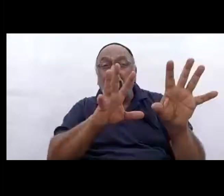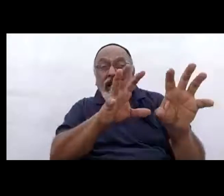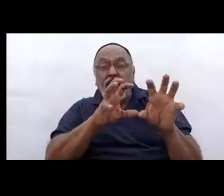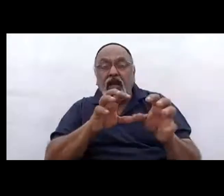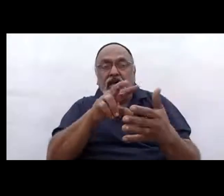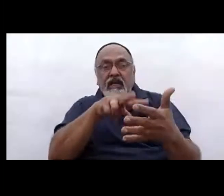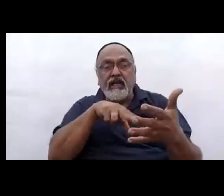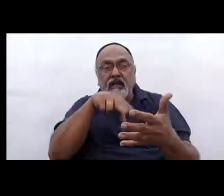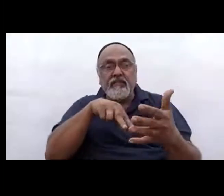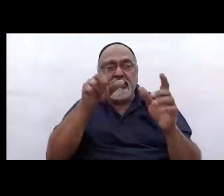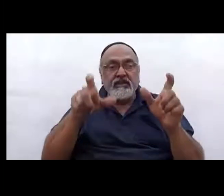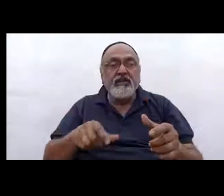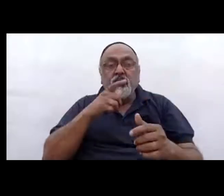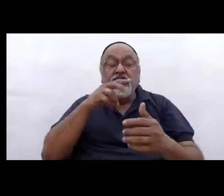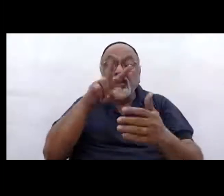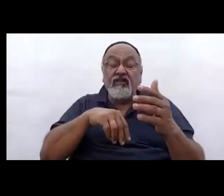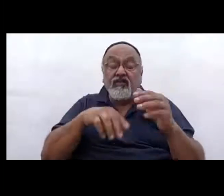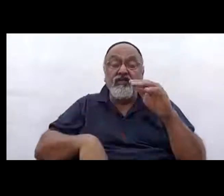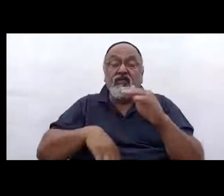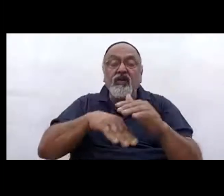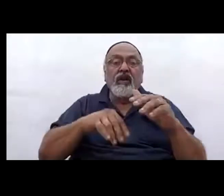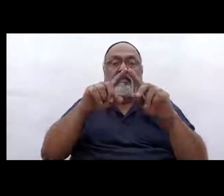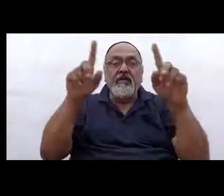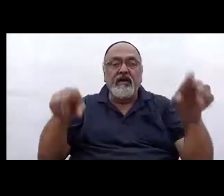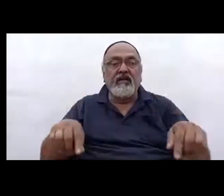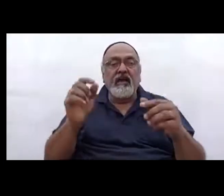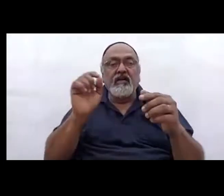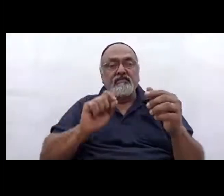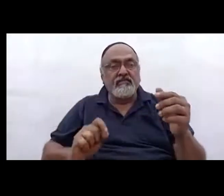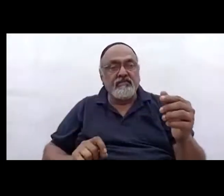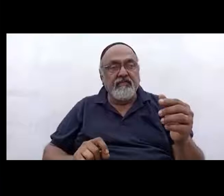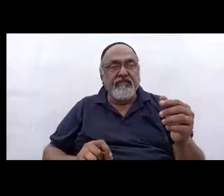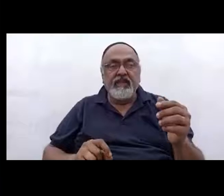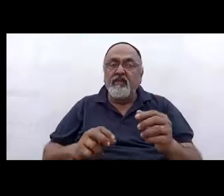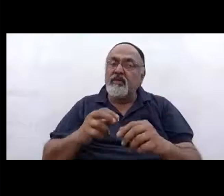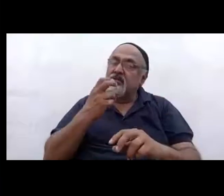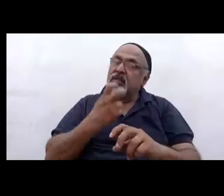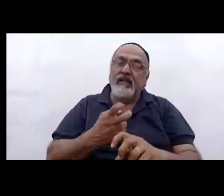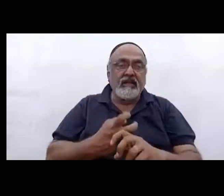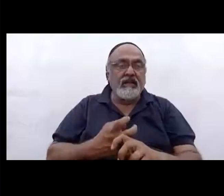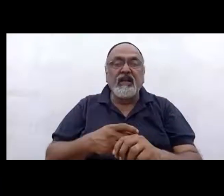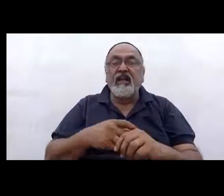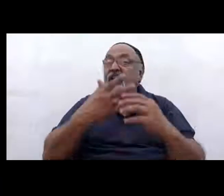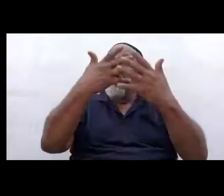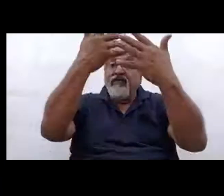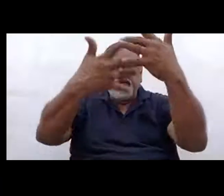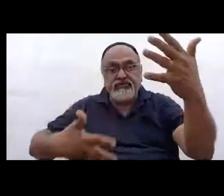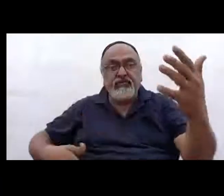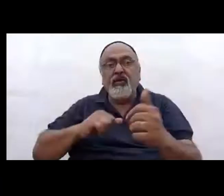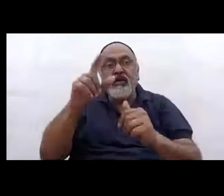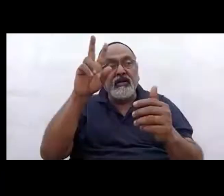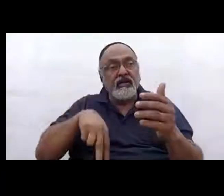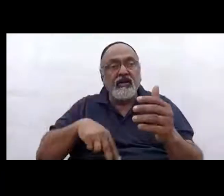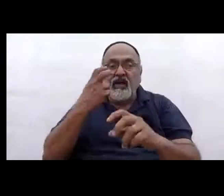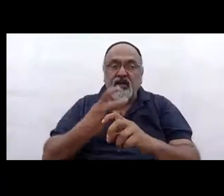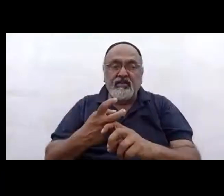reader to read the entire paper? It's very difficult for anyone to read the entire paper. So